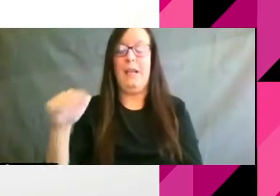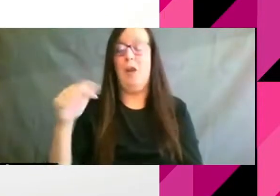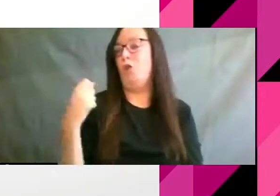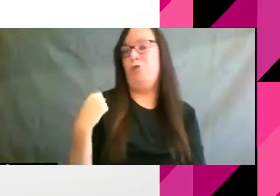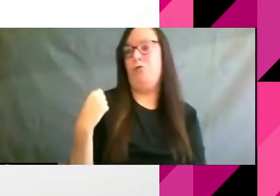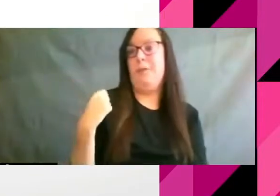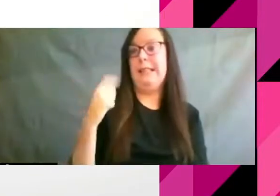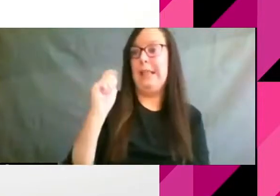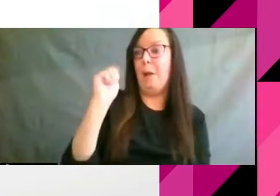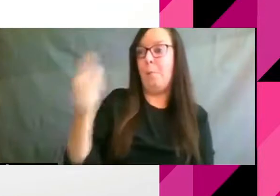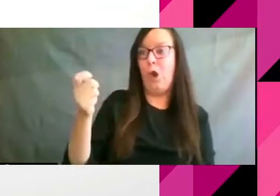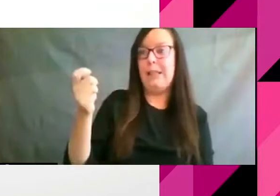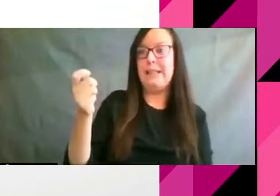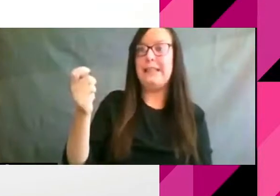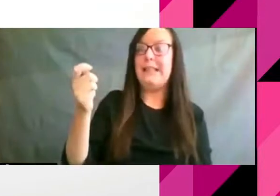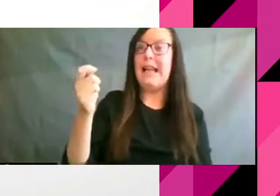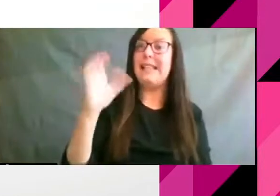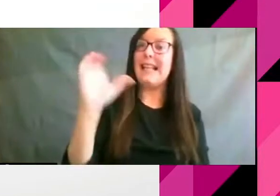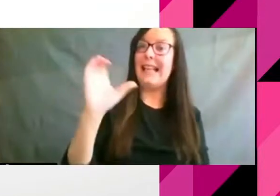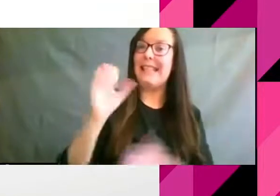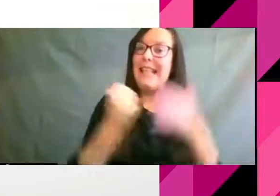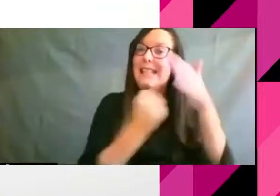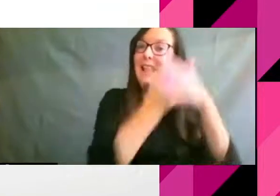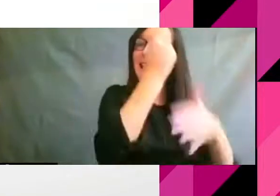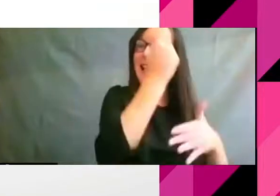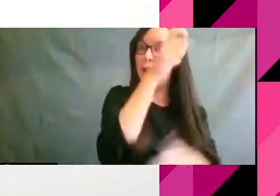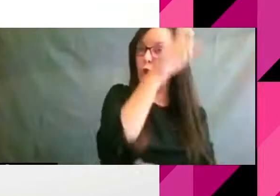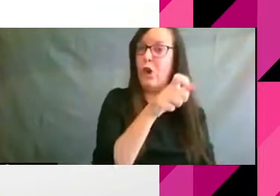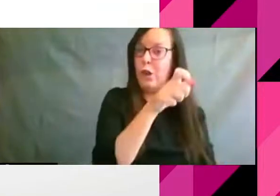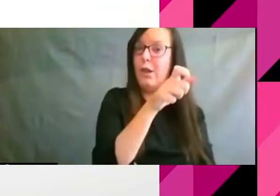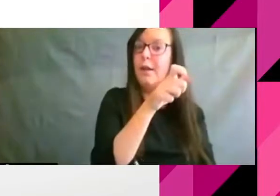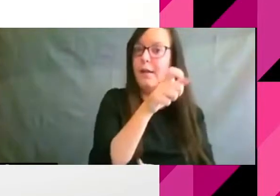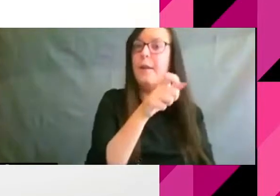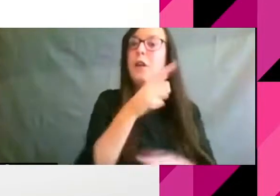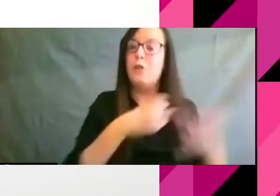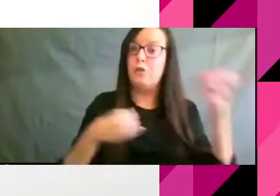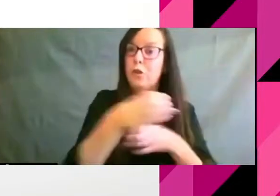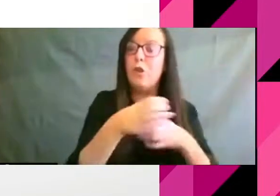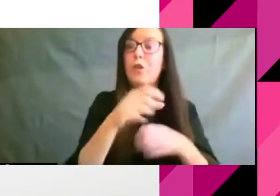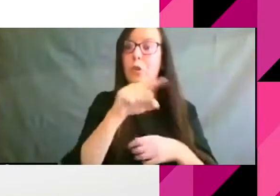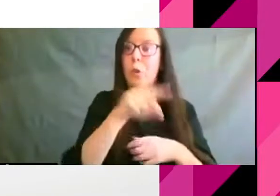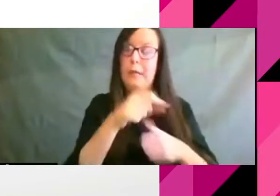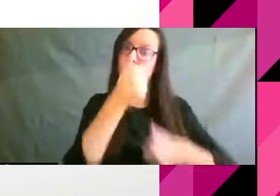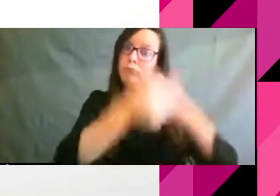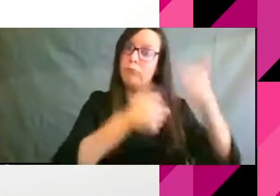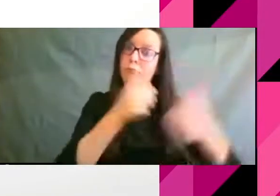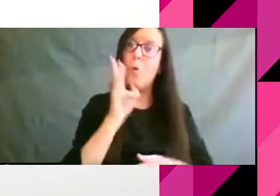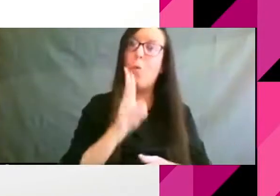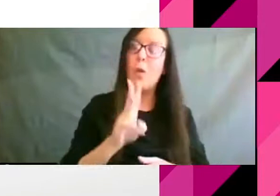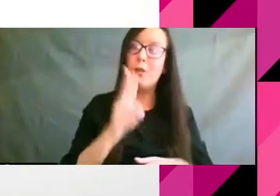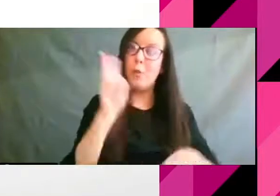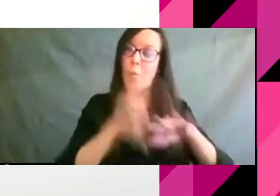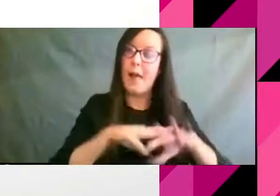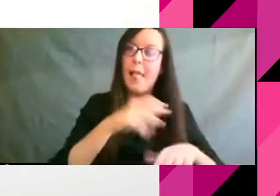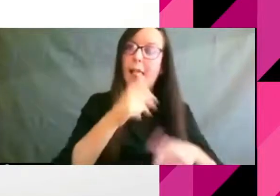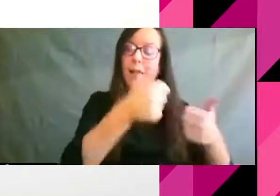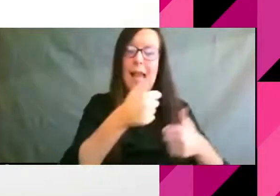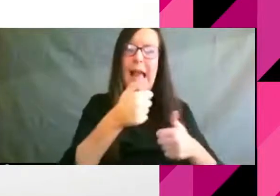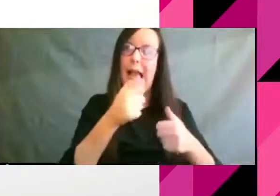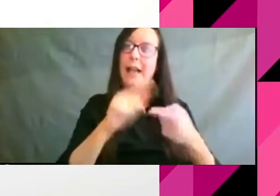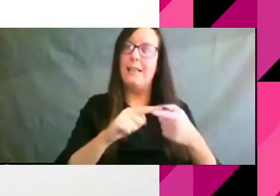Catalina's successor. We wish him the very best in his role as UN Special Rapporteur and know that he has very big boots to